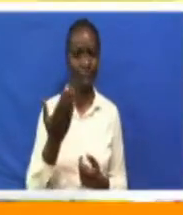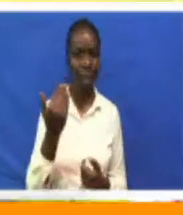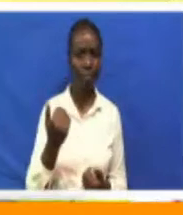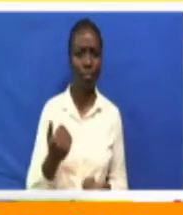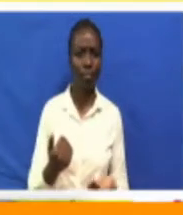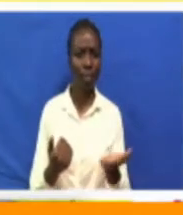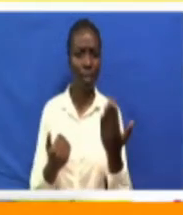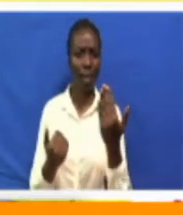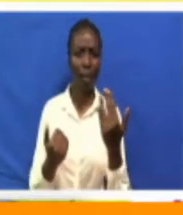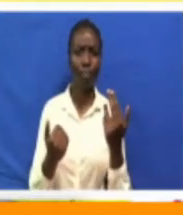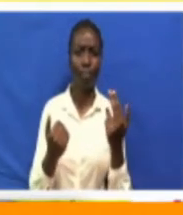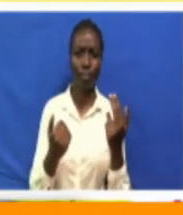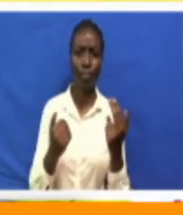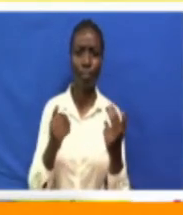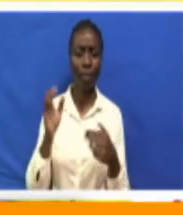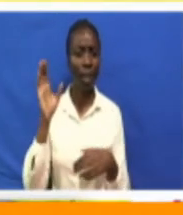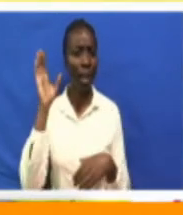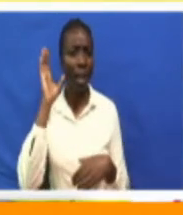foreign